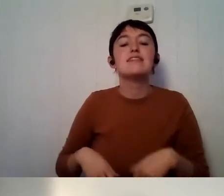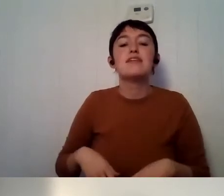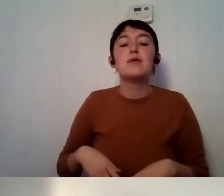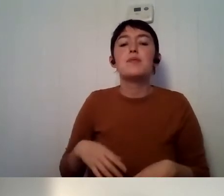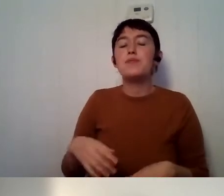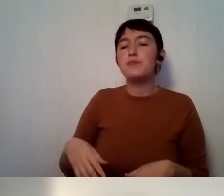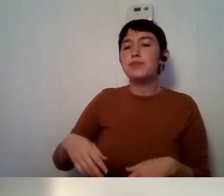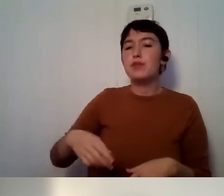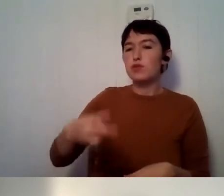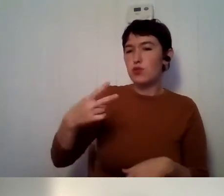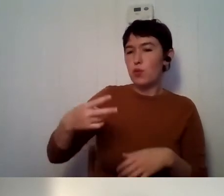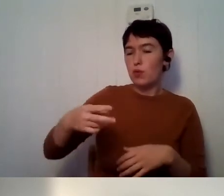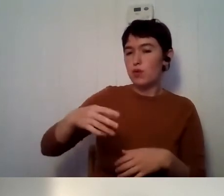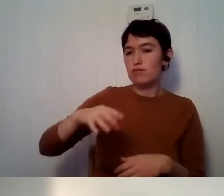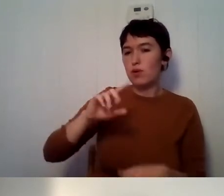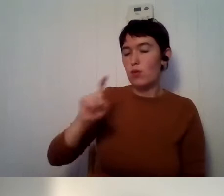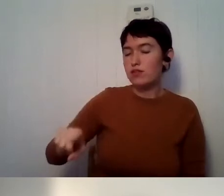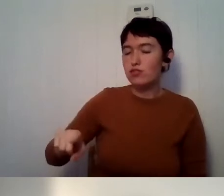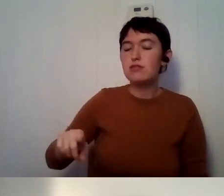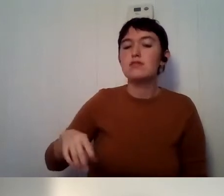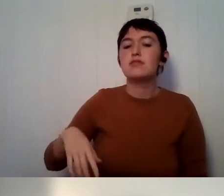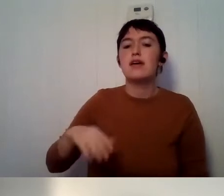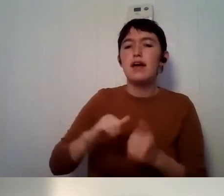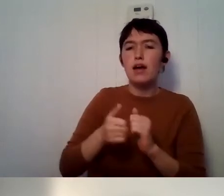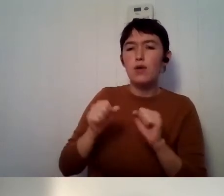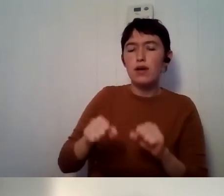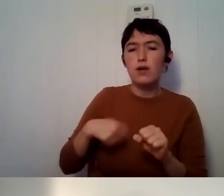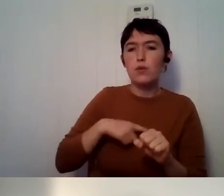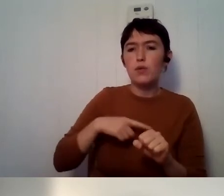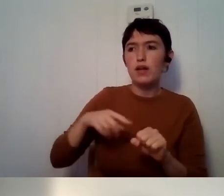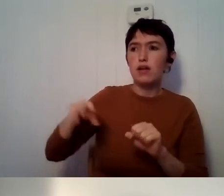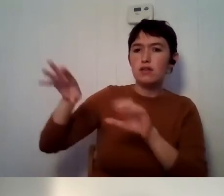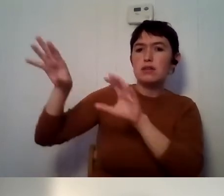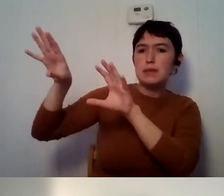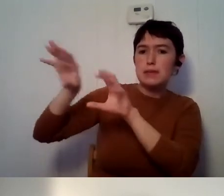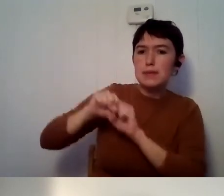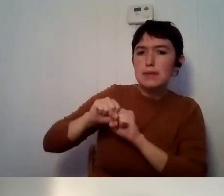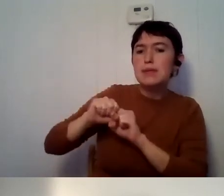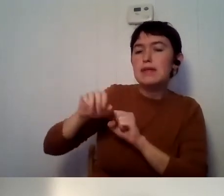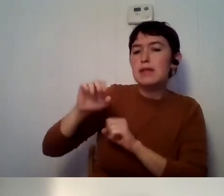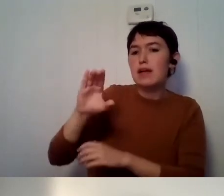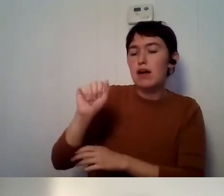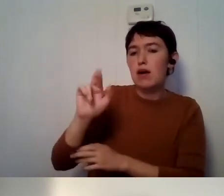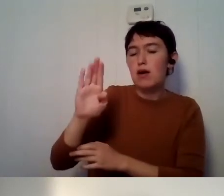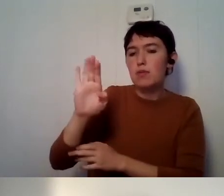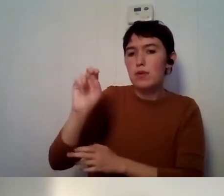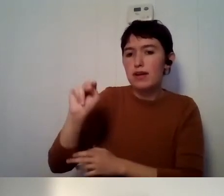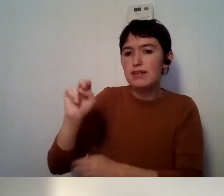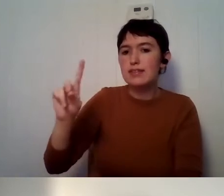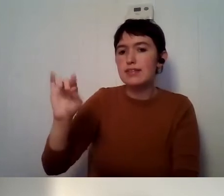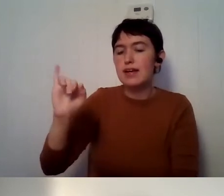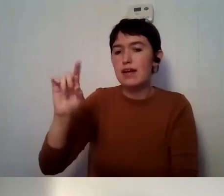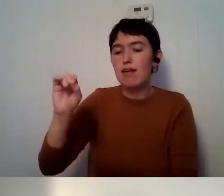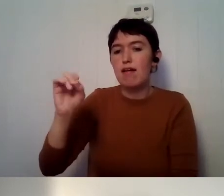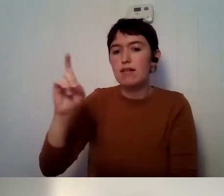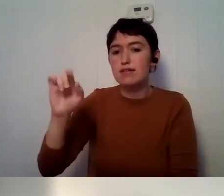questions about like, how can we take the carbon dioxide that's in the air and do something about it? We actually had a session on carbon recapture that you can